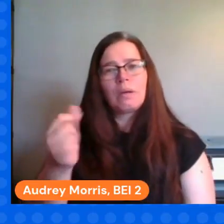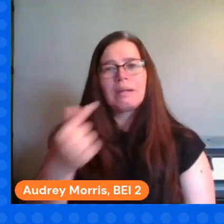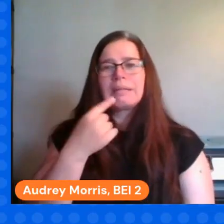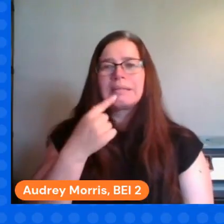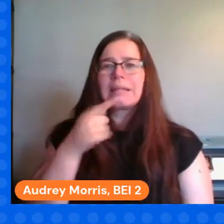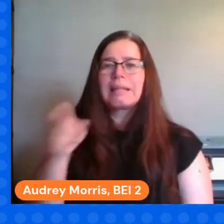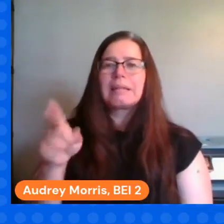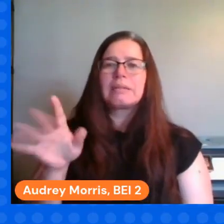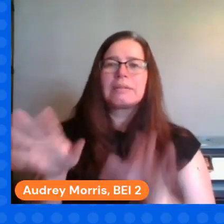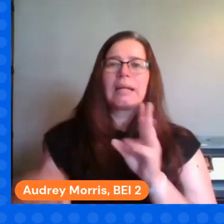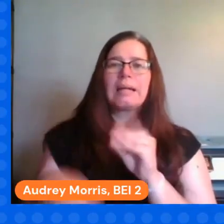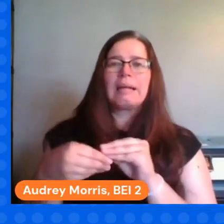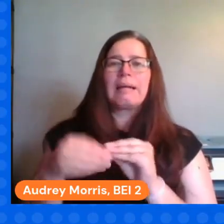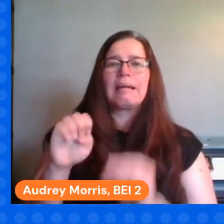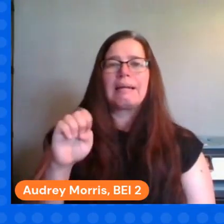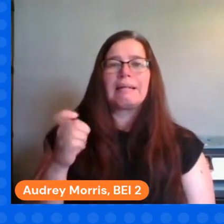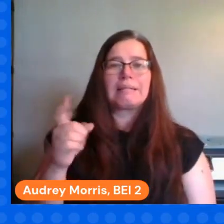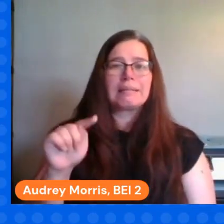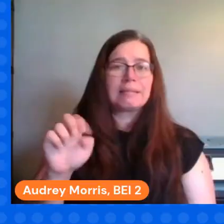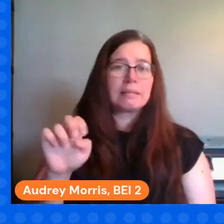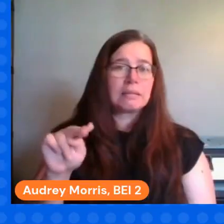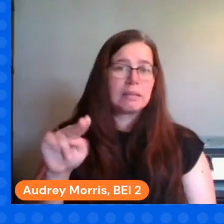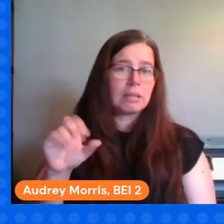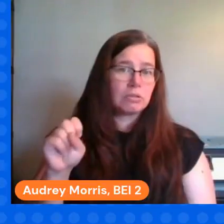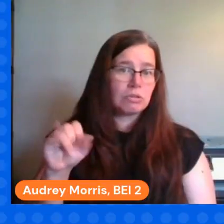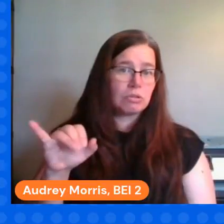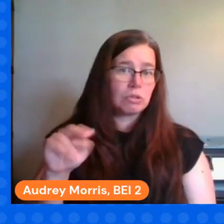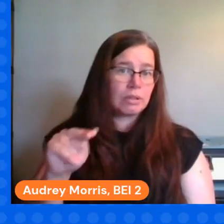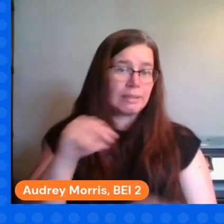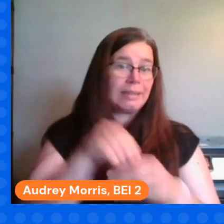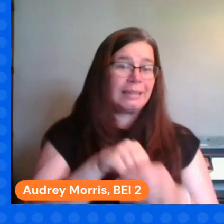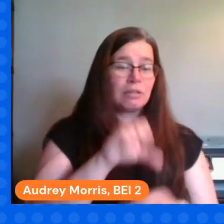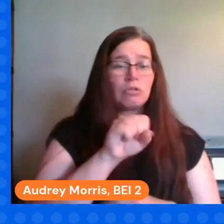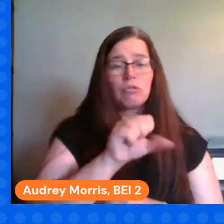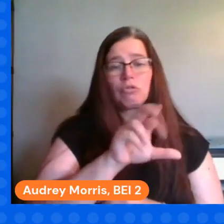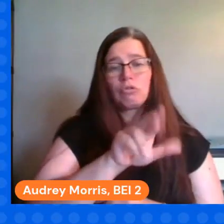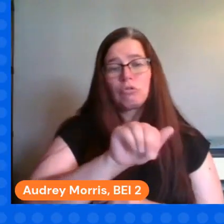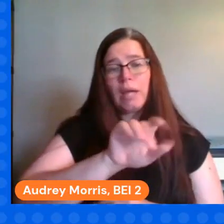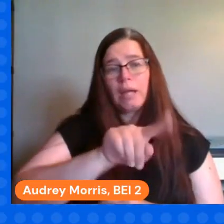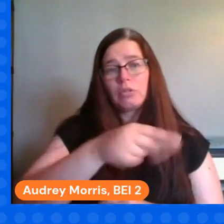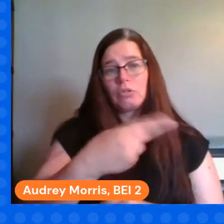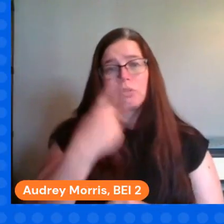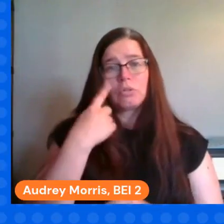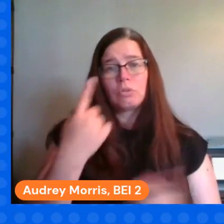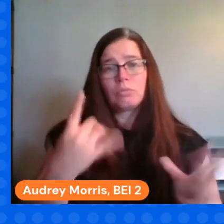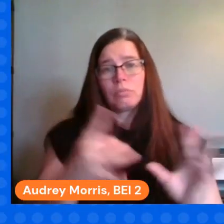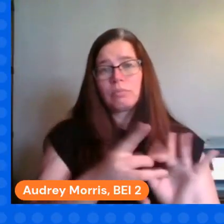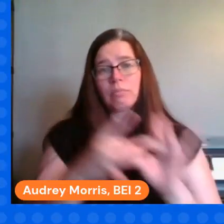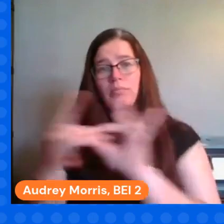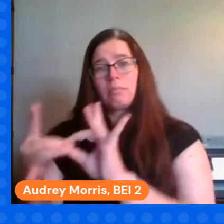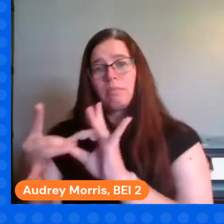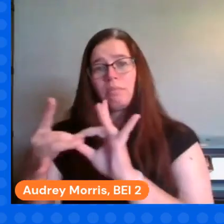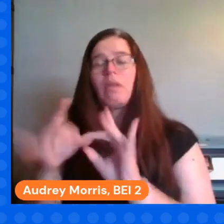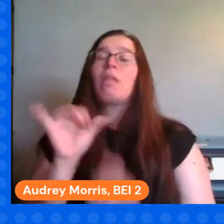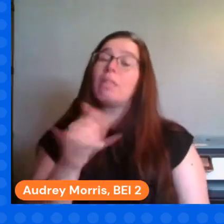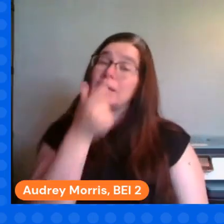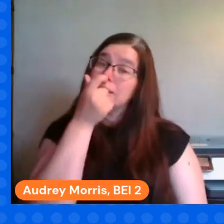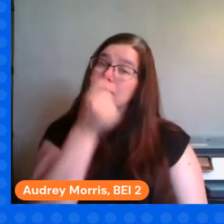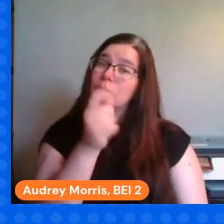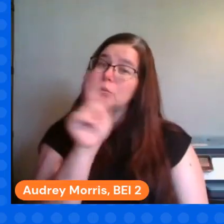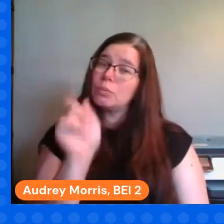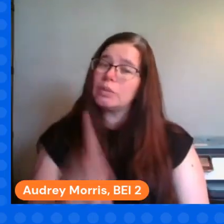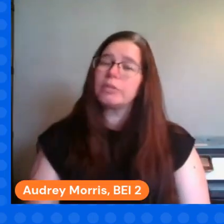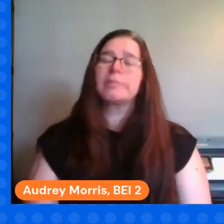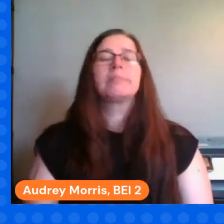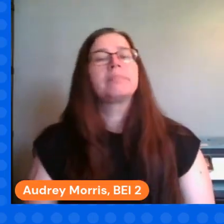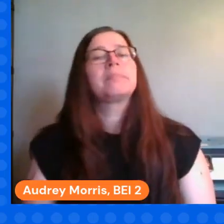add within Scratch, actually, to connect or communicate to OctoStudio? That's such an interesting question. That is a really interesting question.